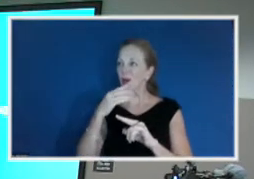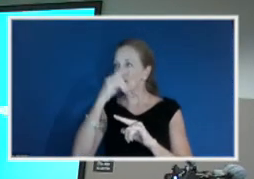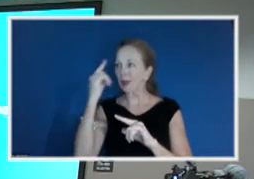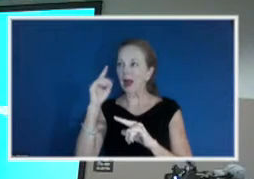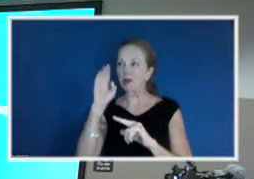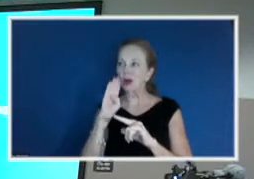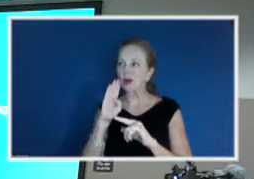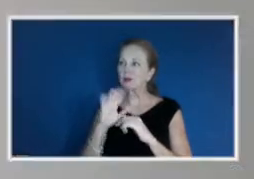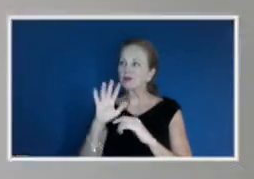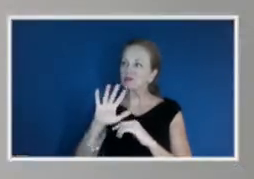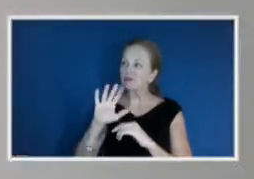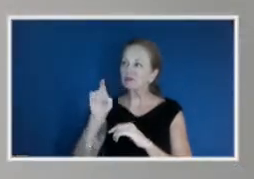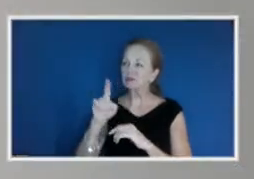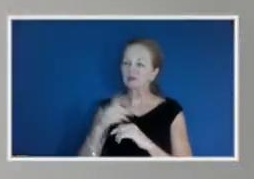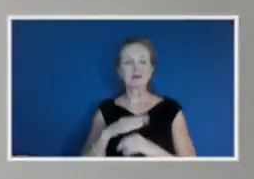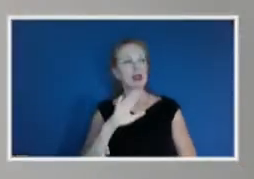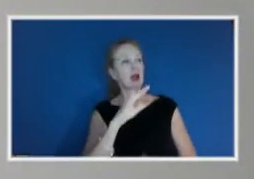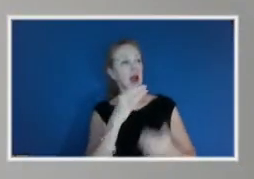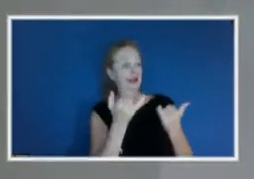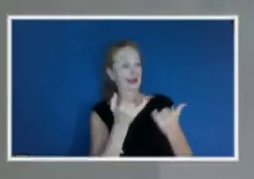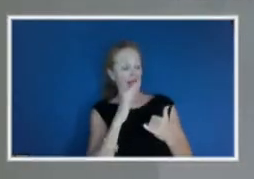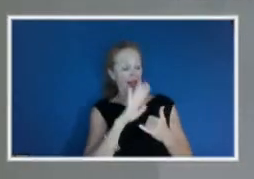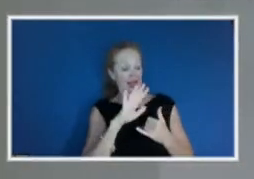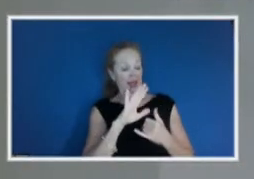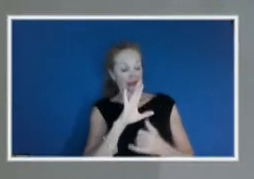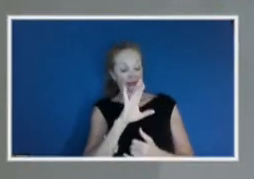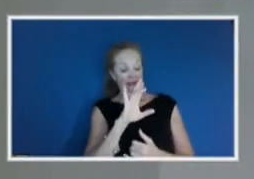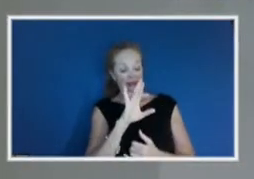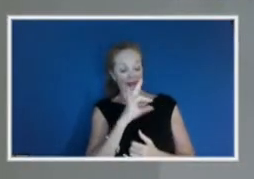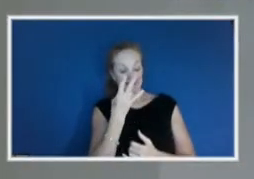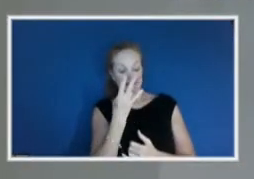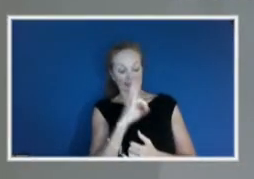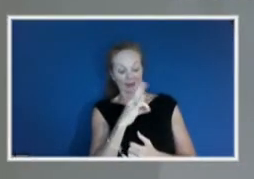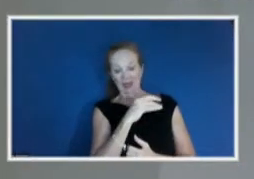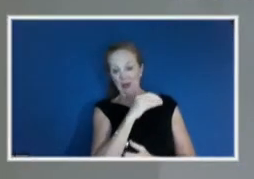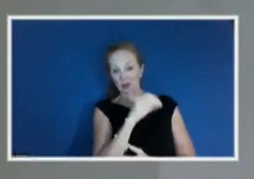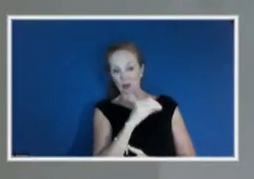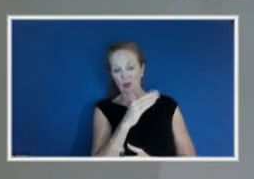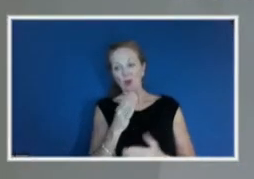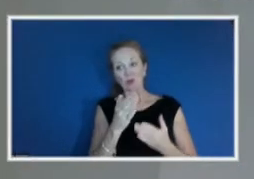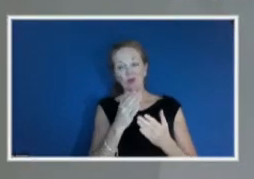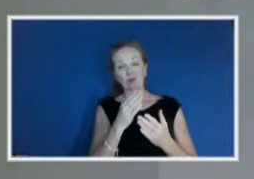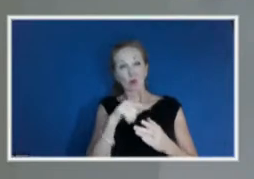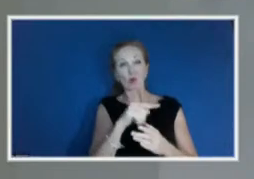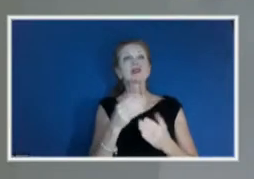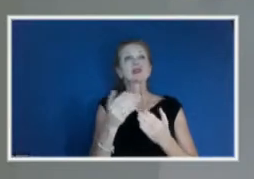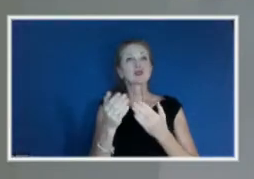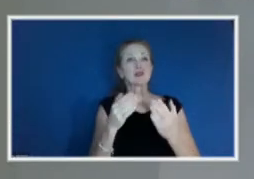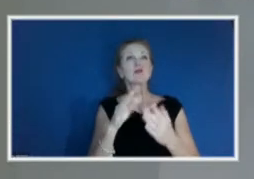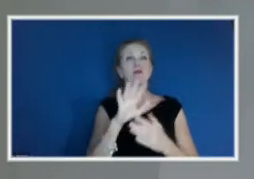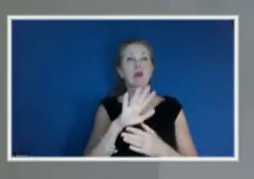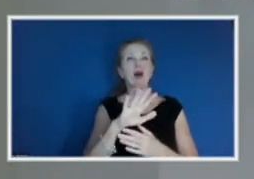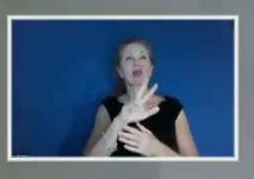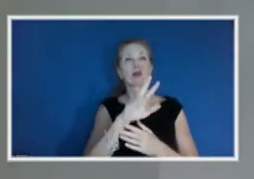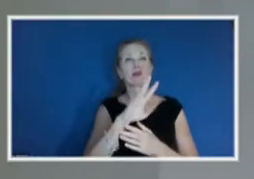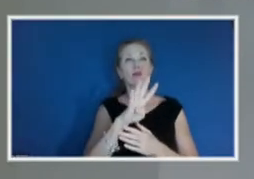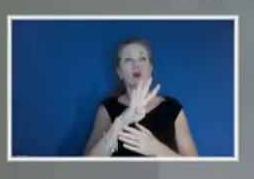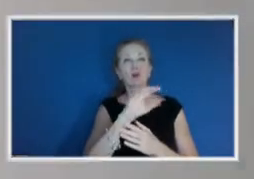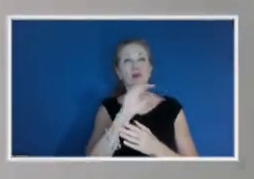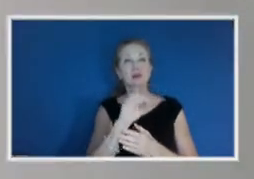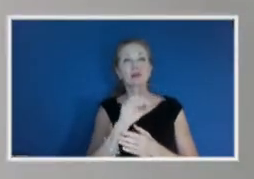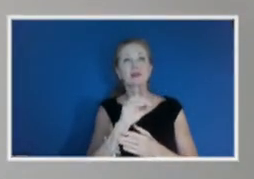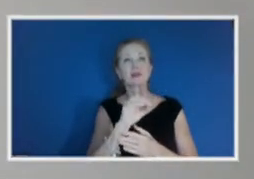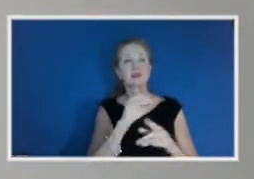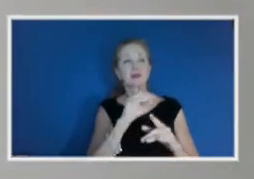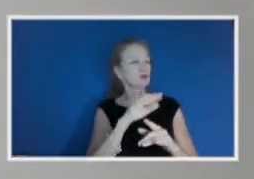17%. I think our jurisdiction serves around 34% African American. I'm sorry, you